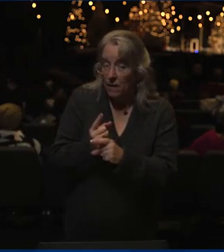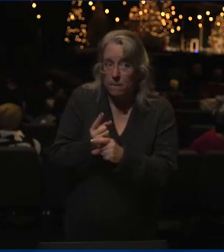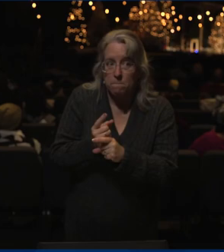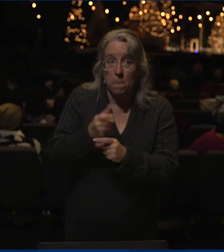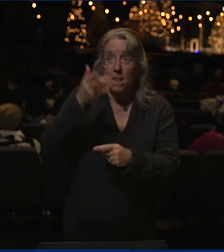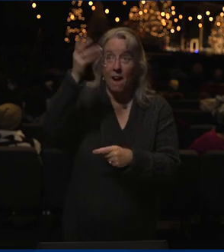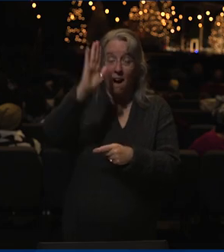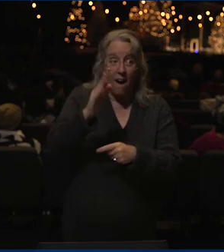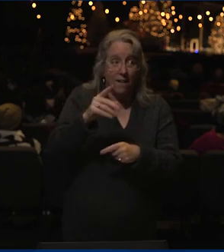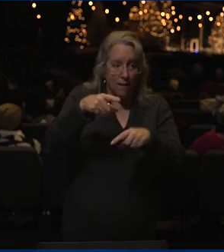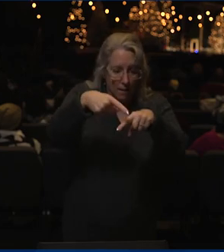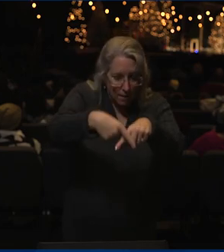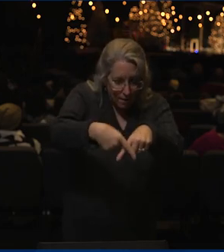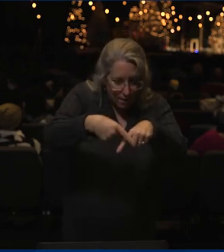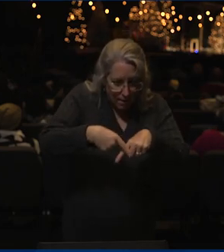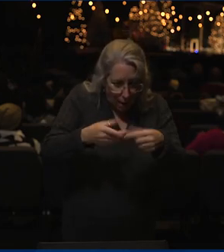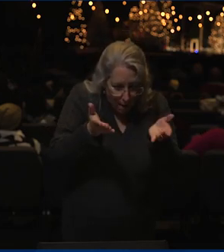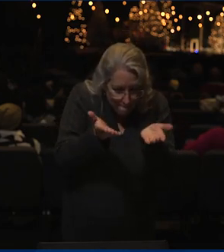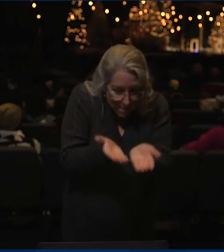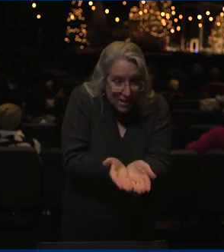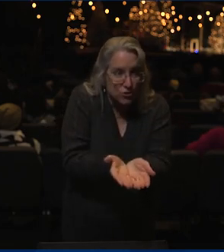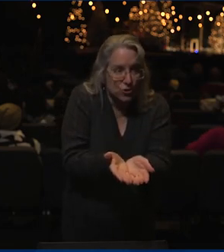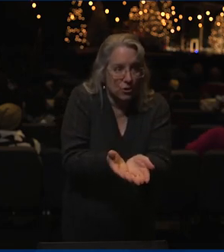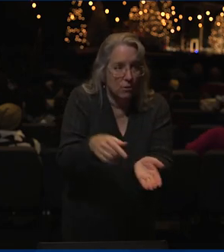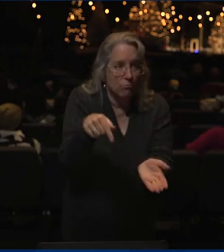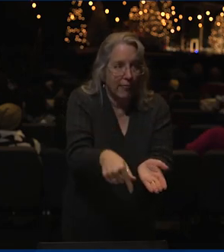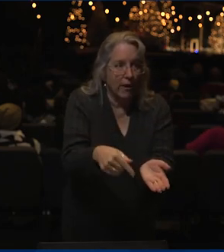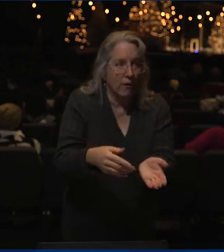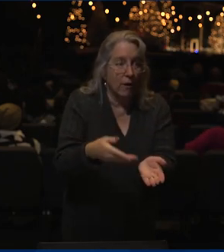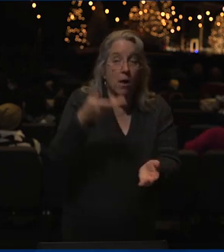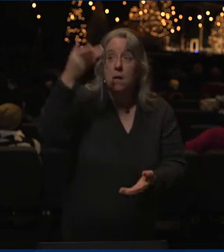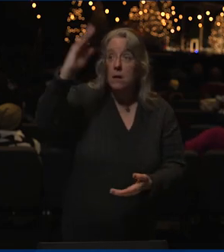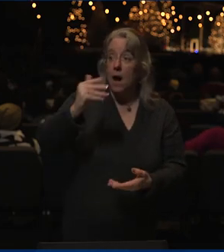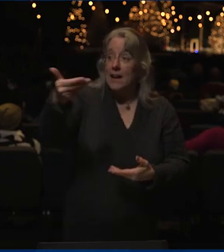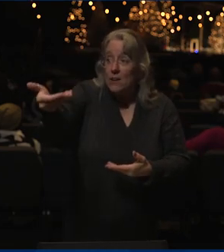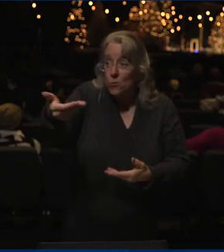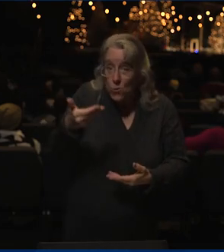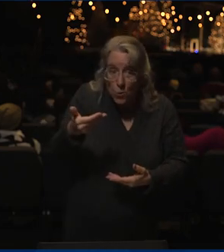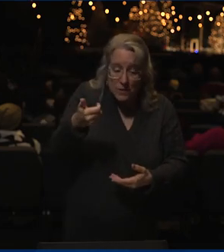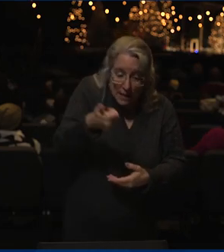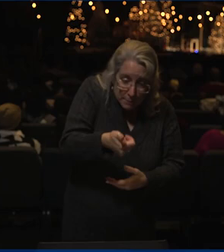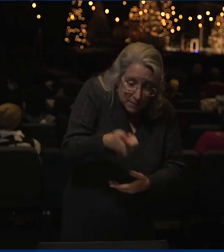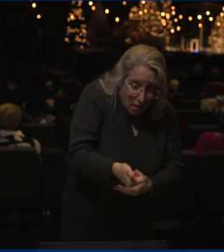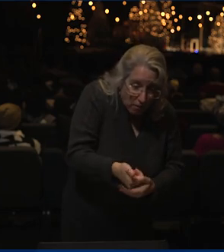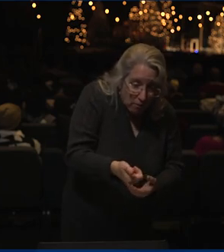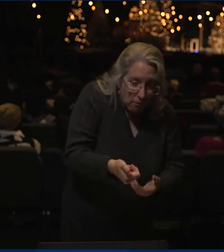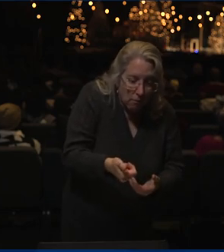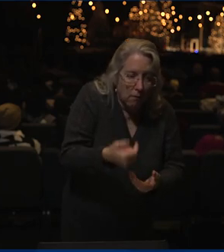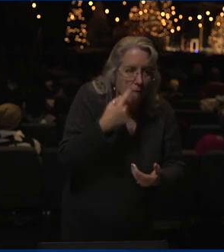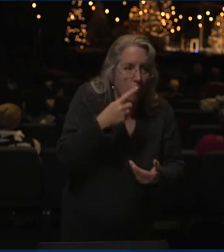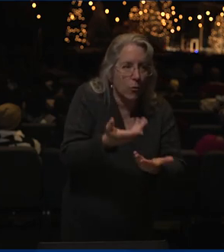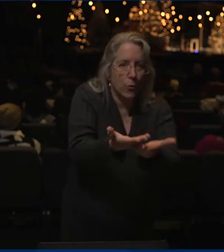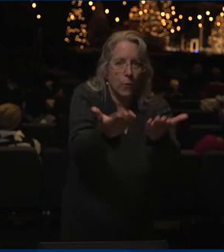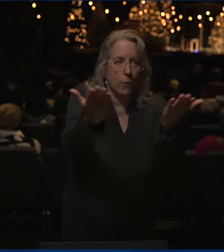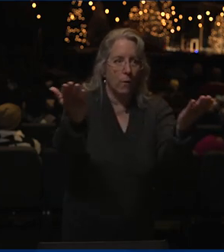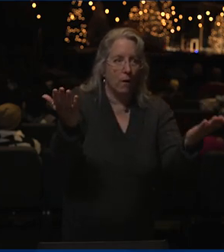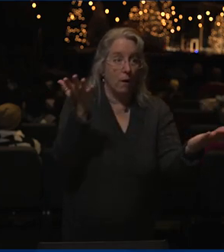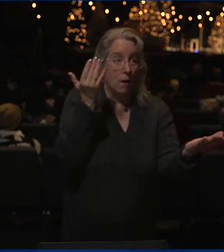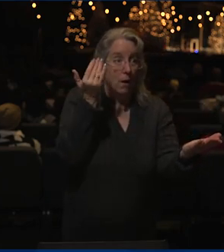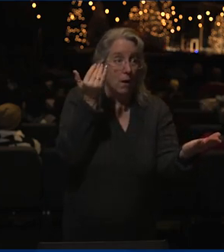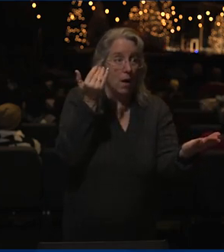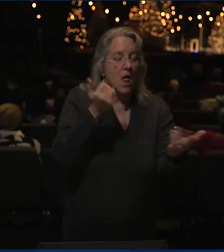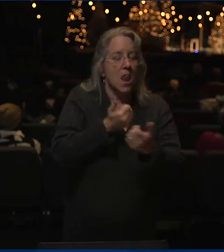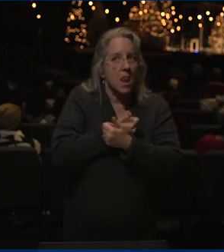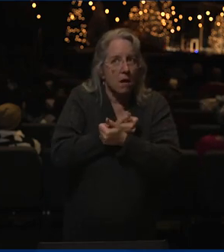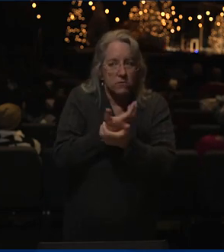in a manger. God introduced himself to you that way because he loves you and he